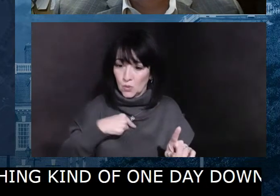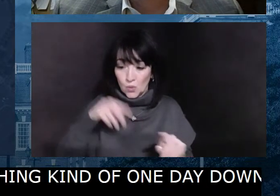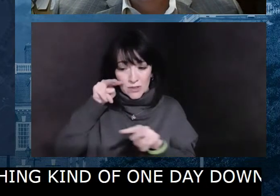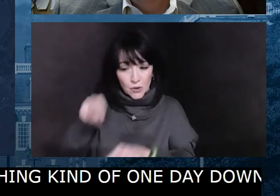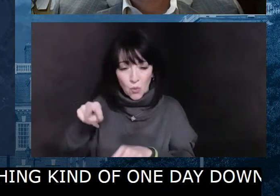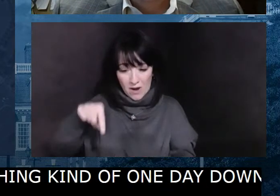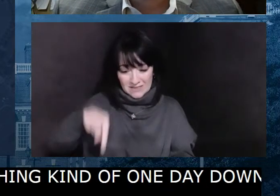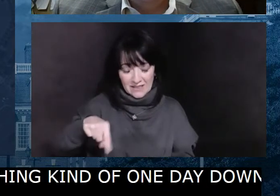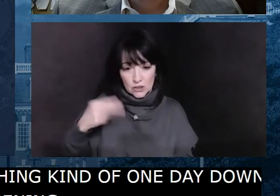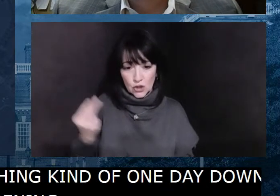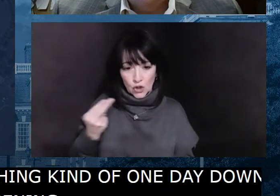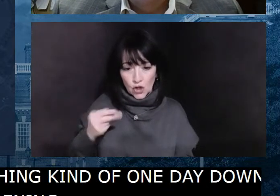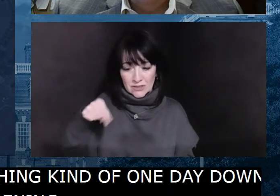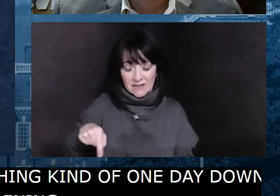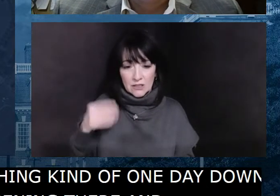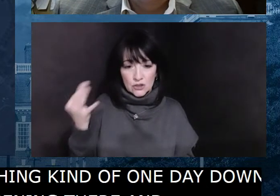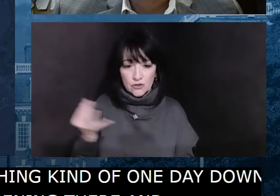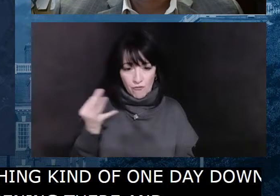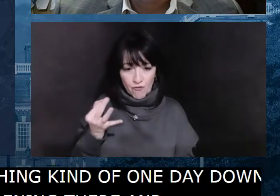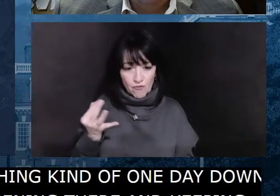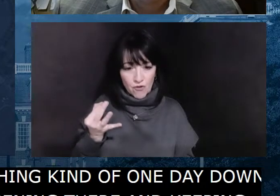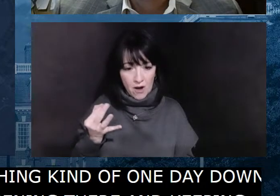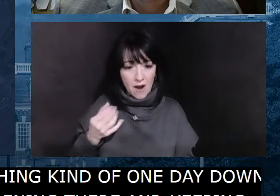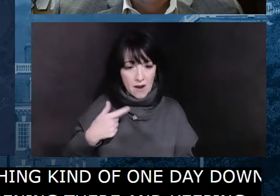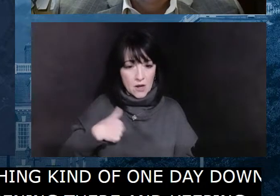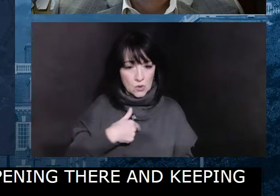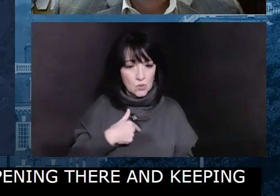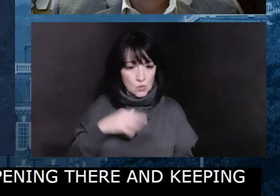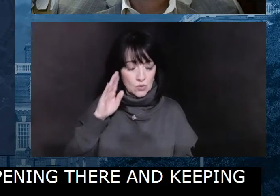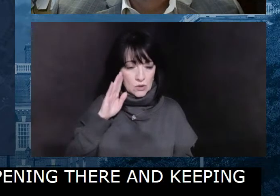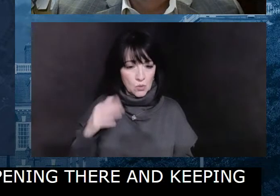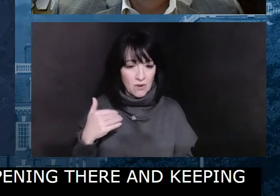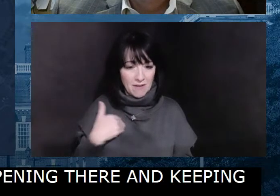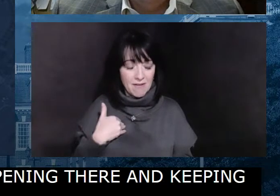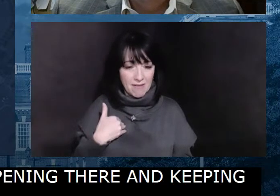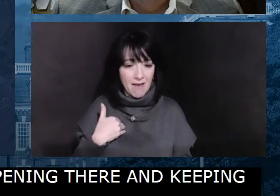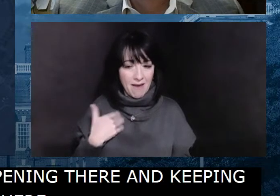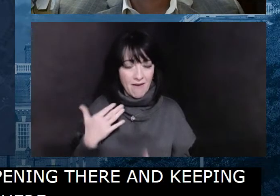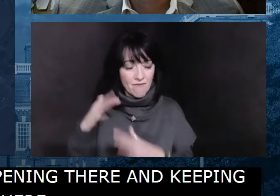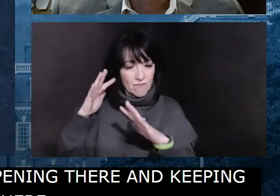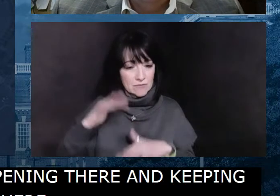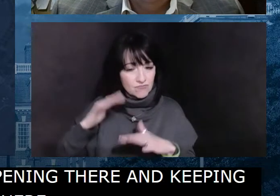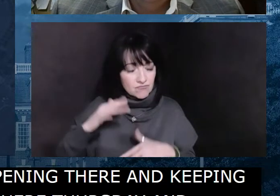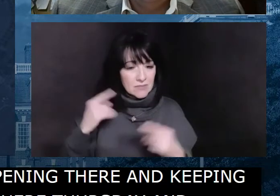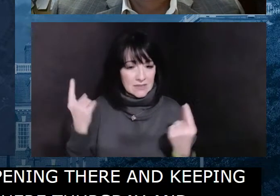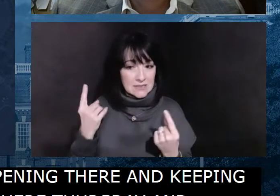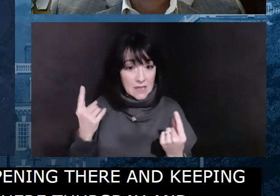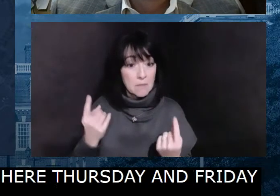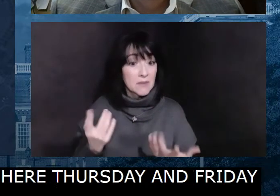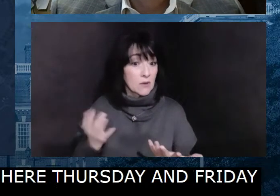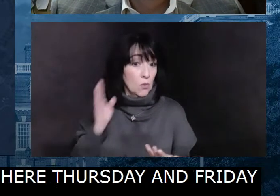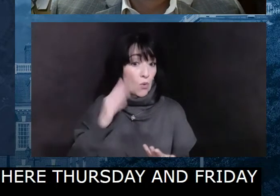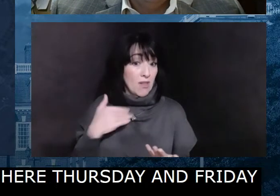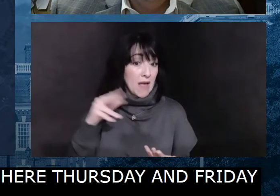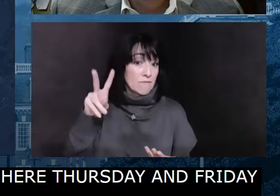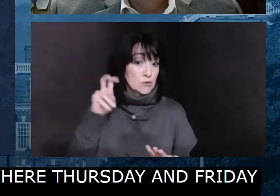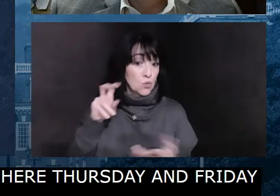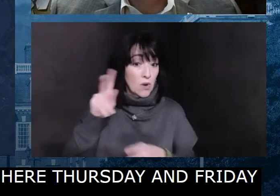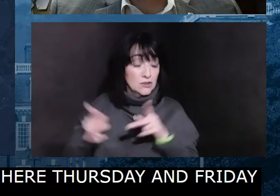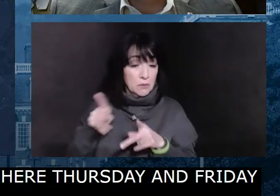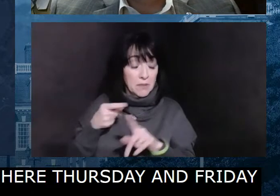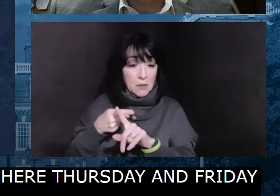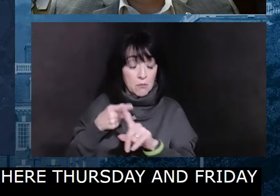a Friday, knowing that there are the two training days we're going to have with about 200 individuals coming from multiple federal agencies to assist